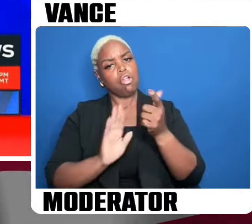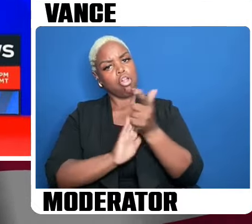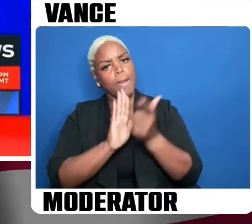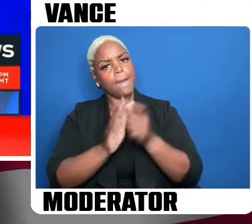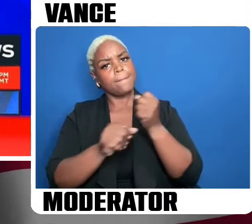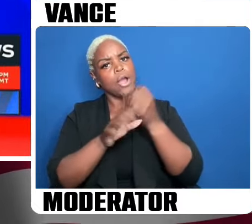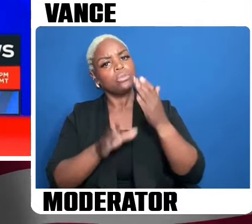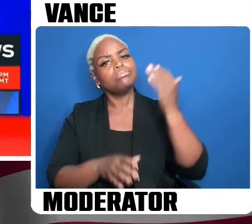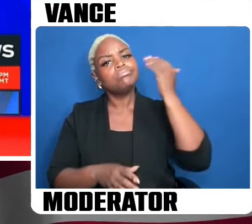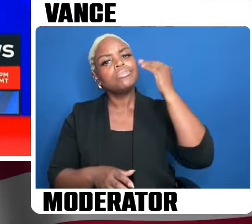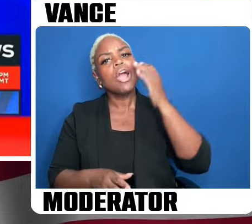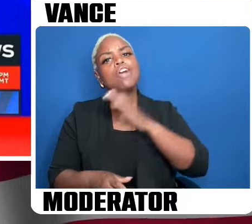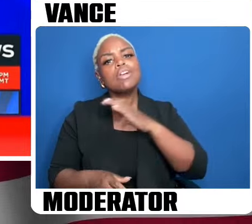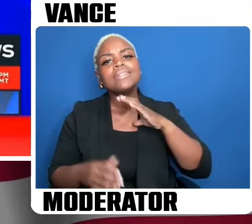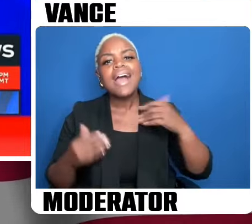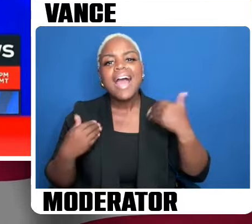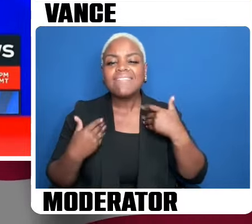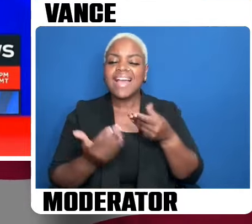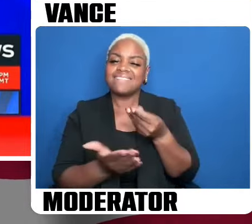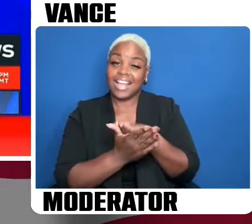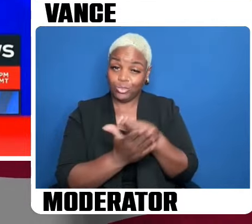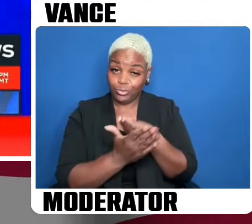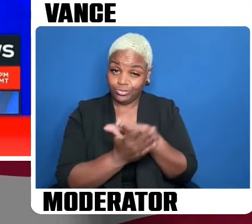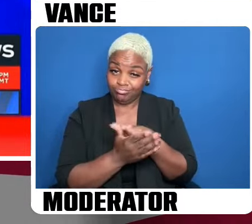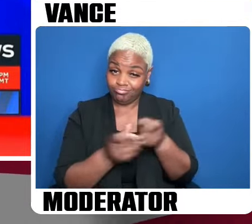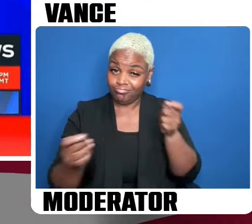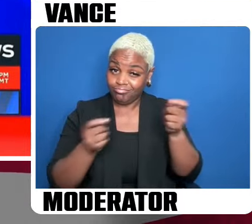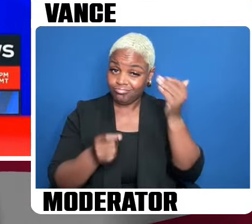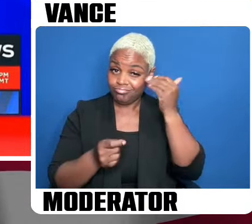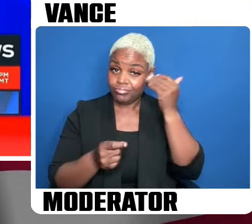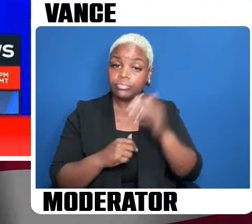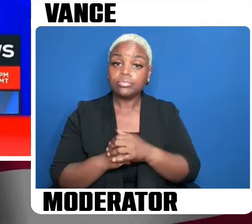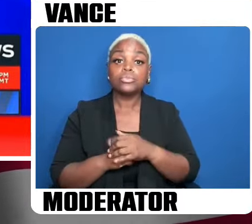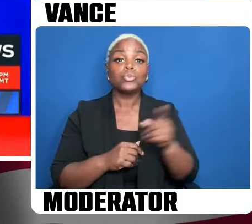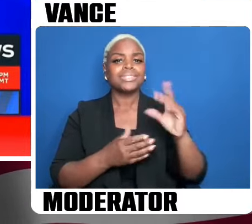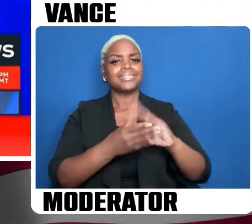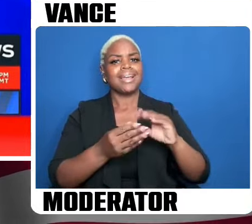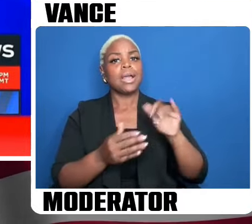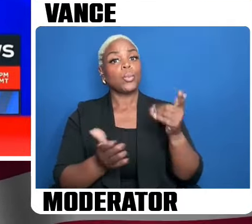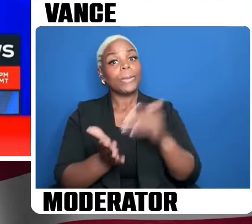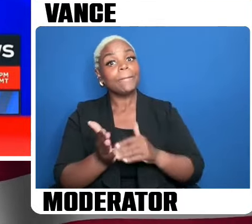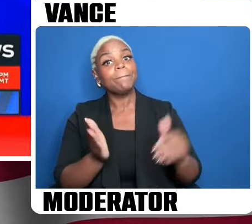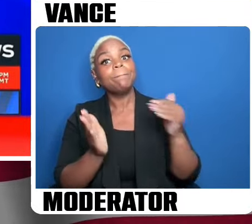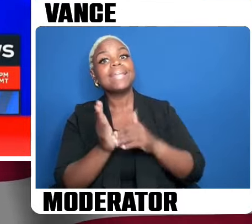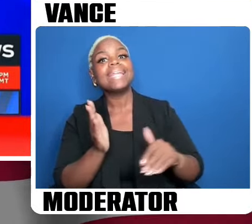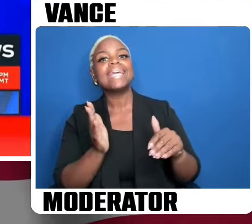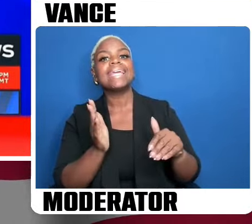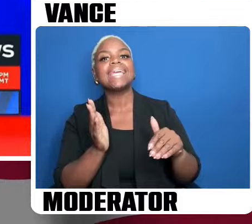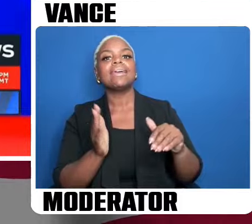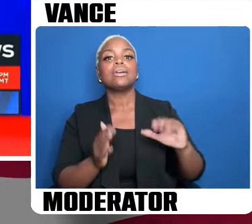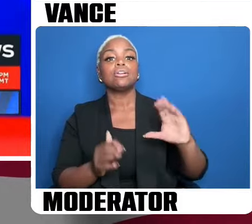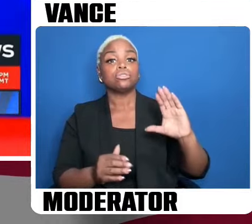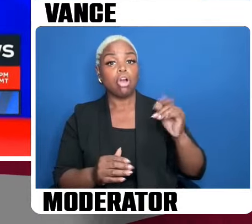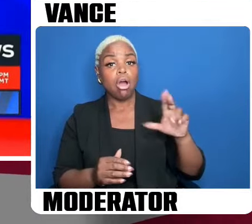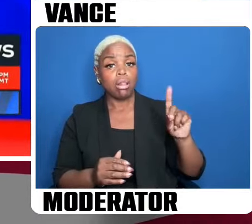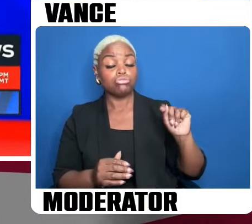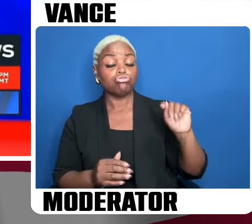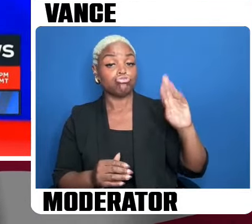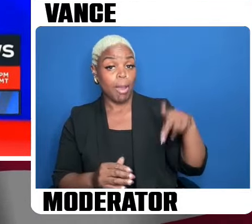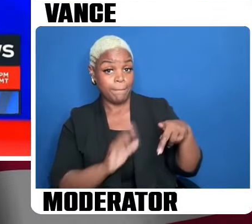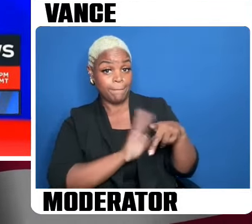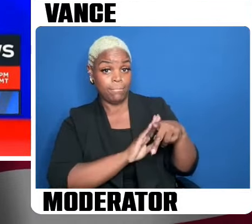funding. So you have said repeatedly that Donald Trump would, through executive action, solve this? Do